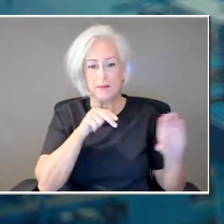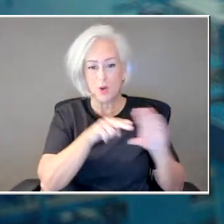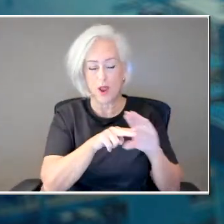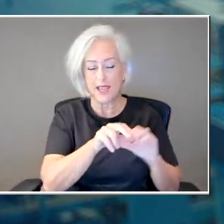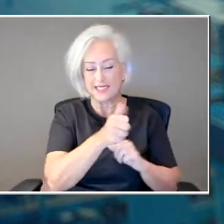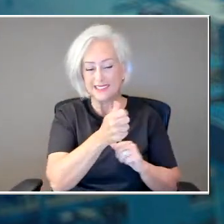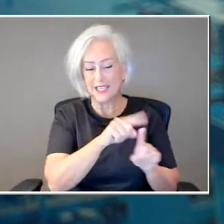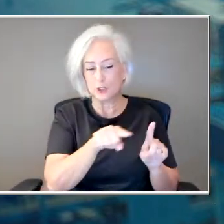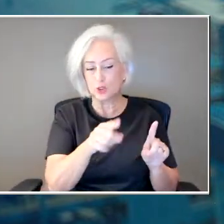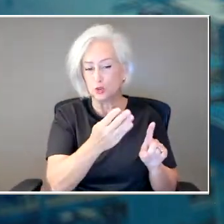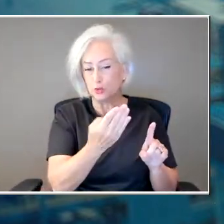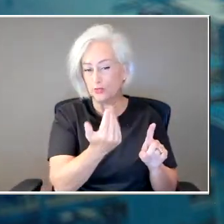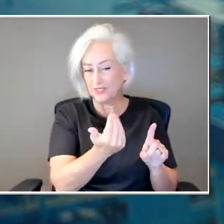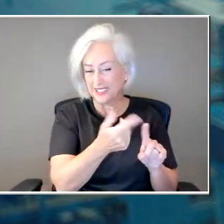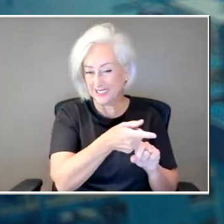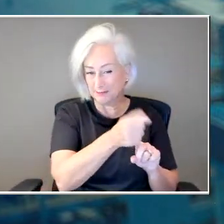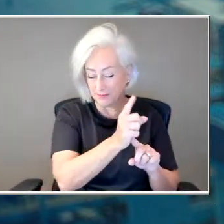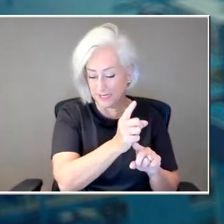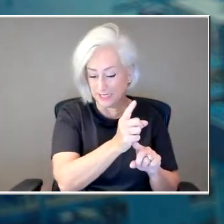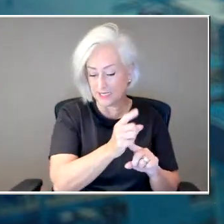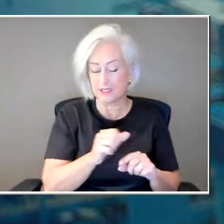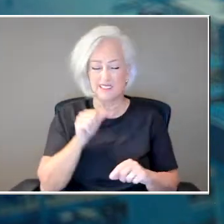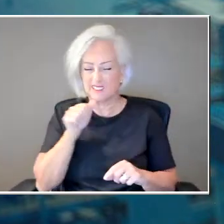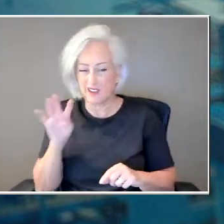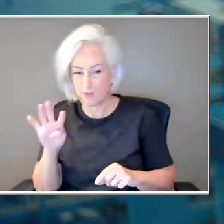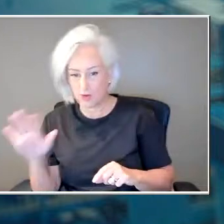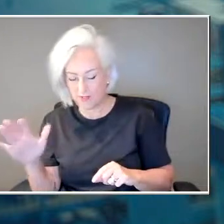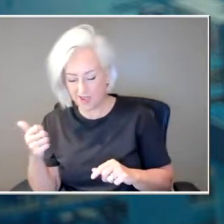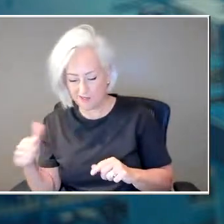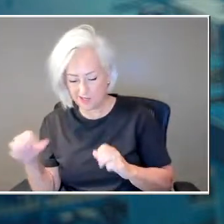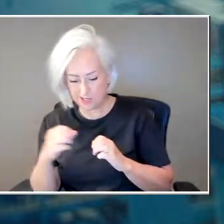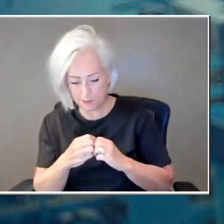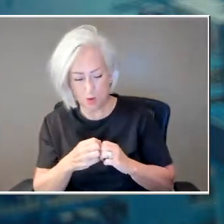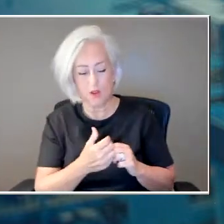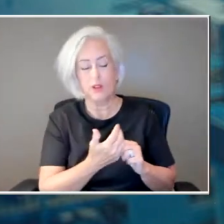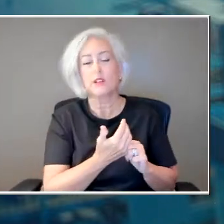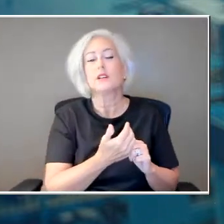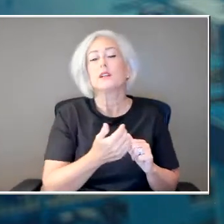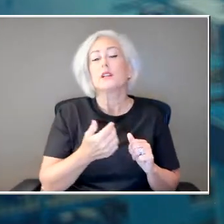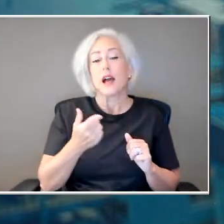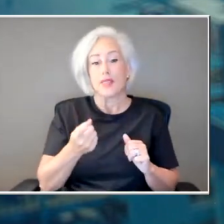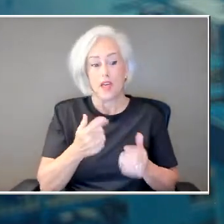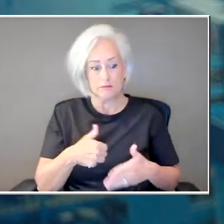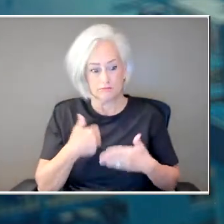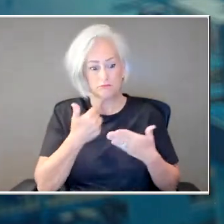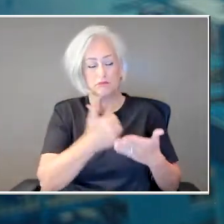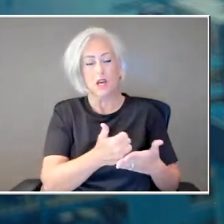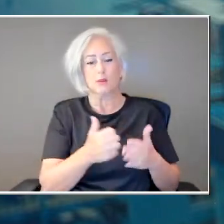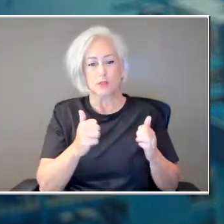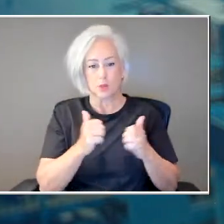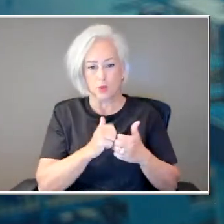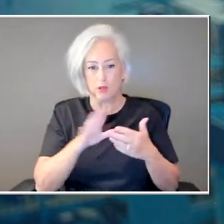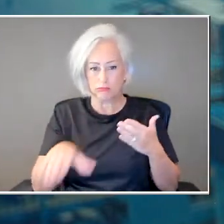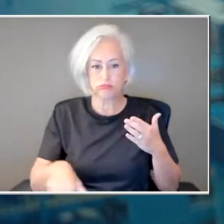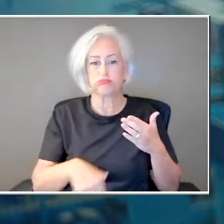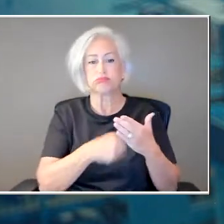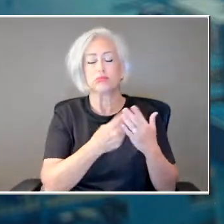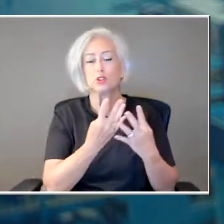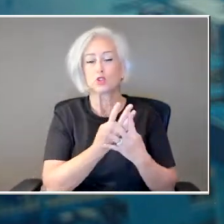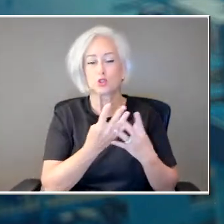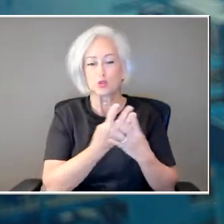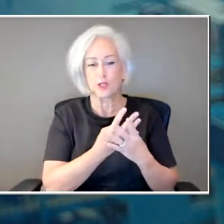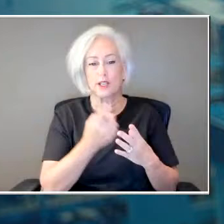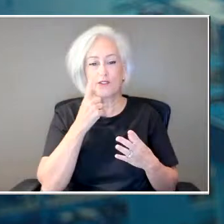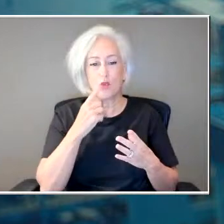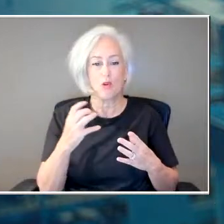new indications and recommendations for consideration in that dense breast tissue population for supplemental screening. So that's something that patients could